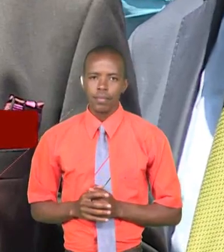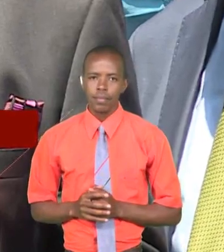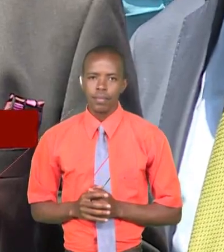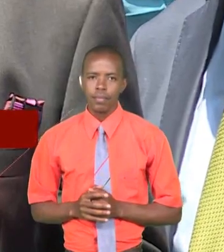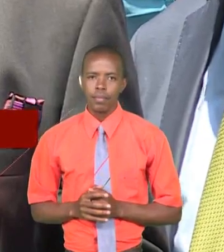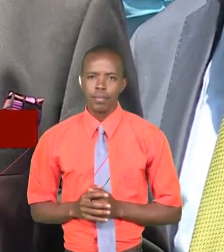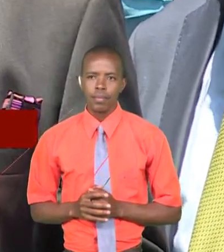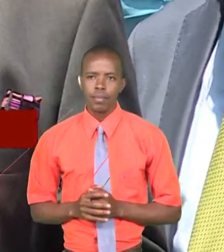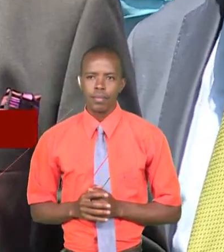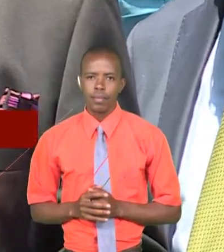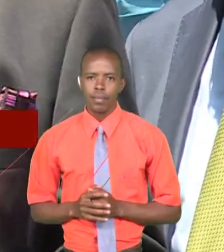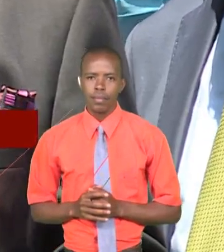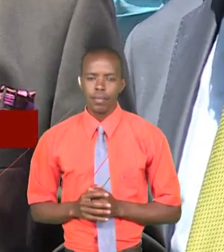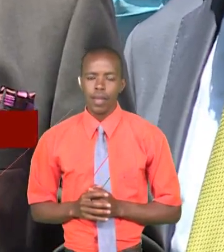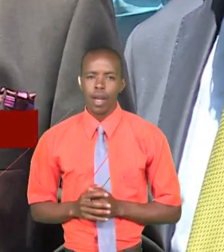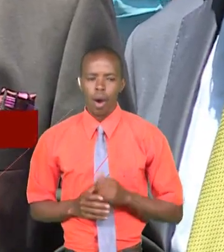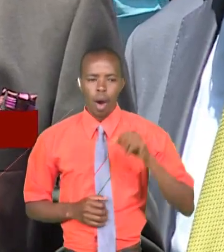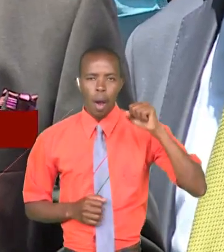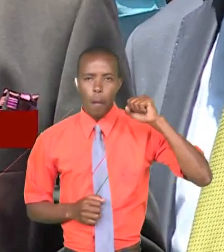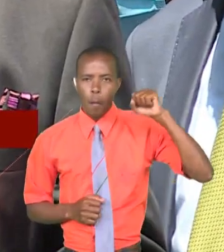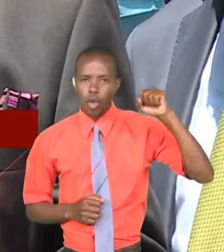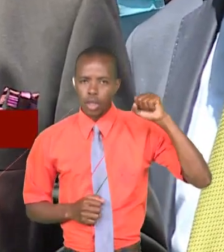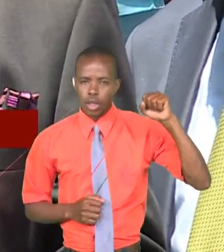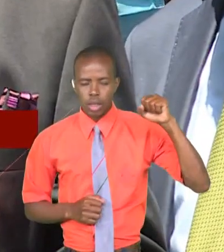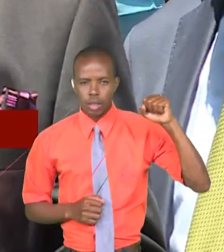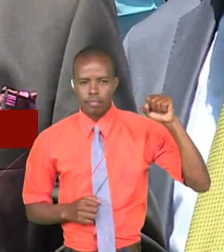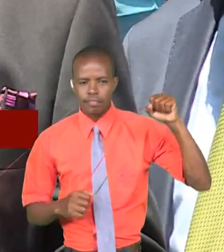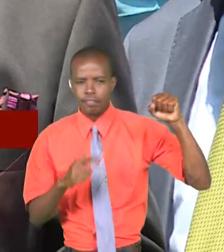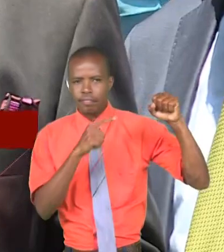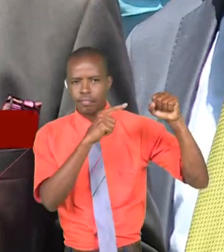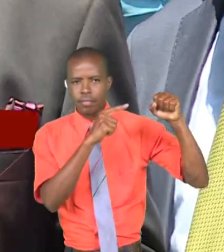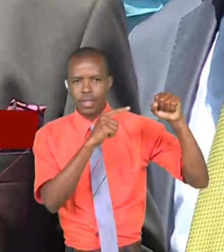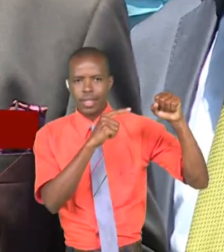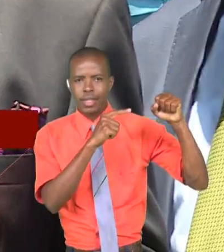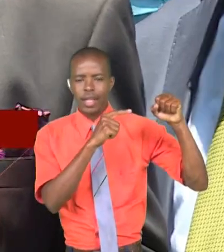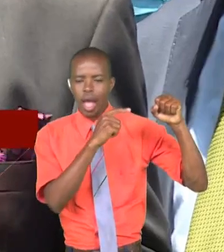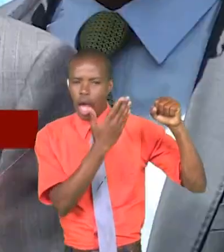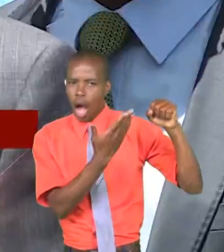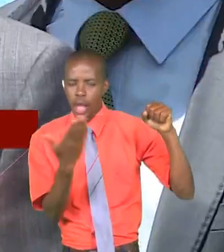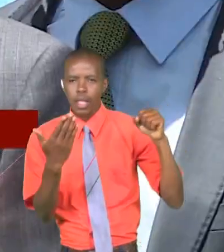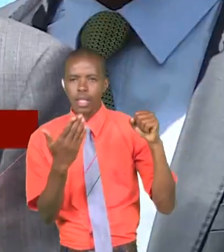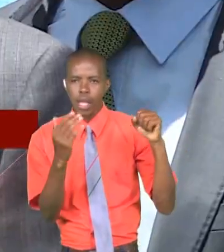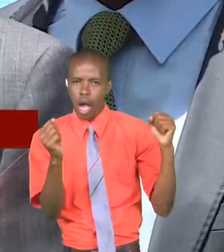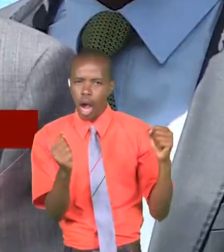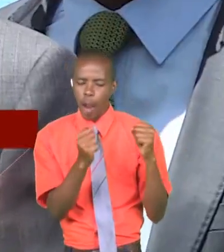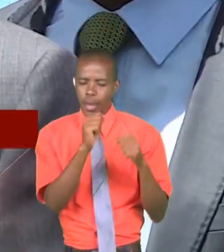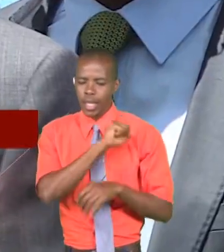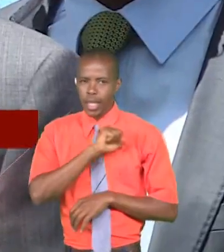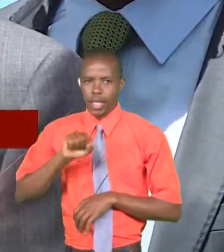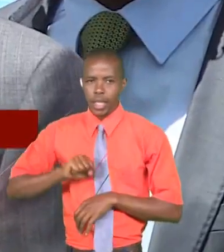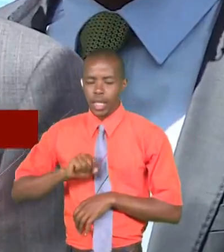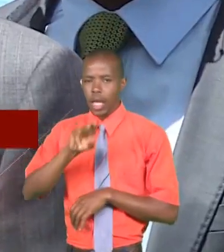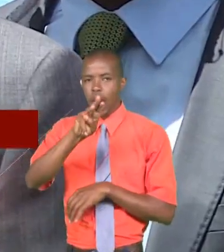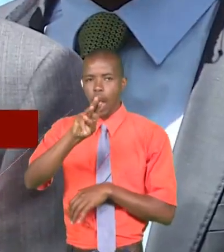Malala. And in politics, these are some of the sacrifices that are made. Senator Malala has stood